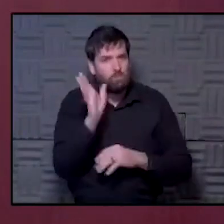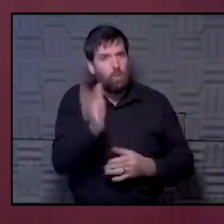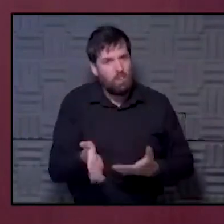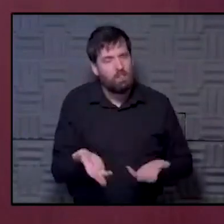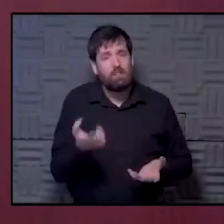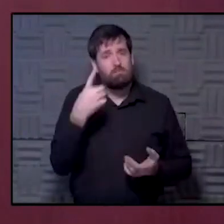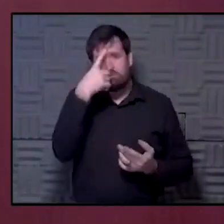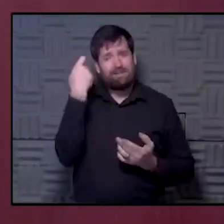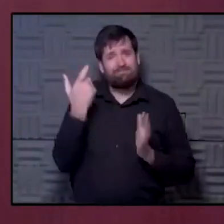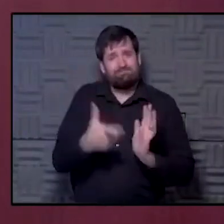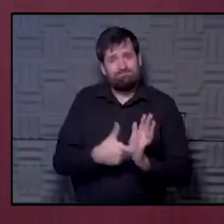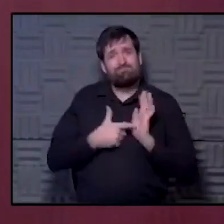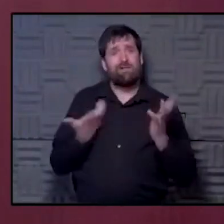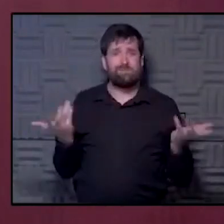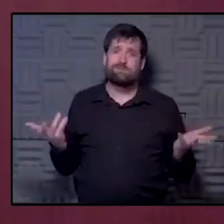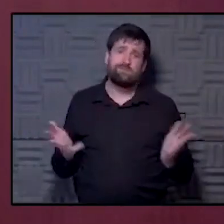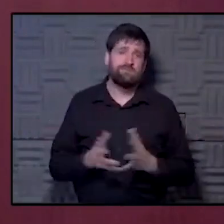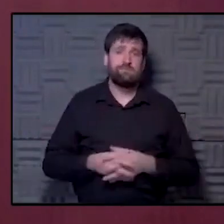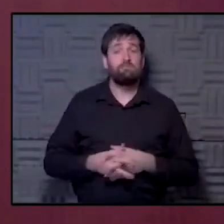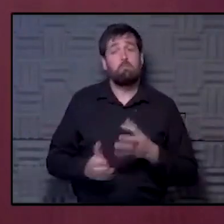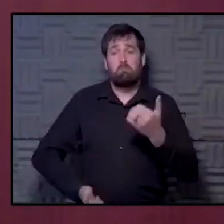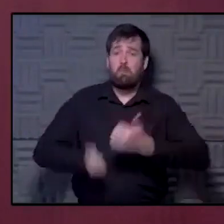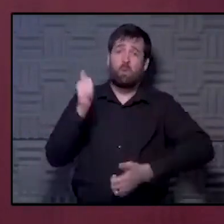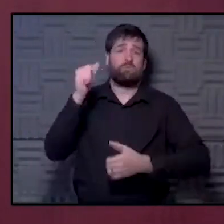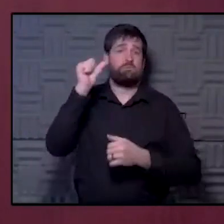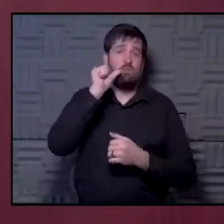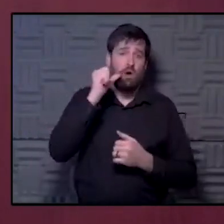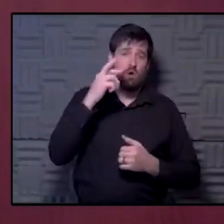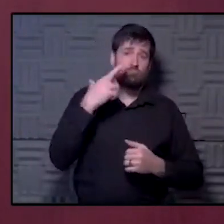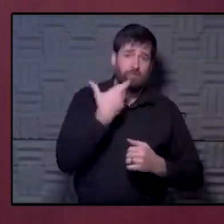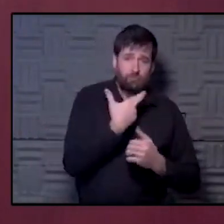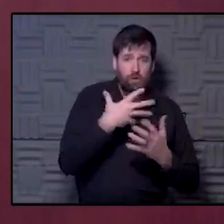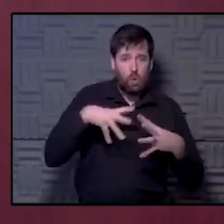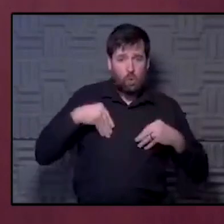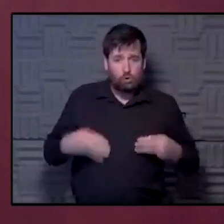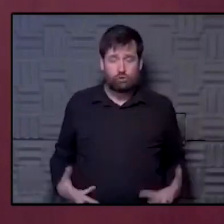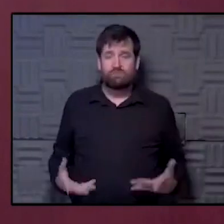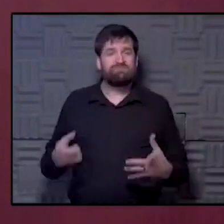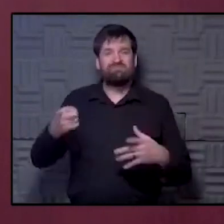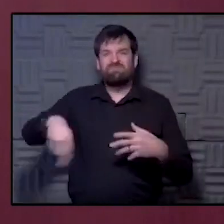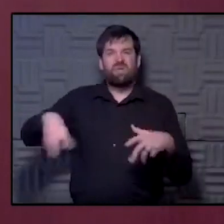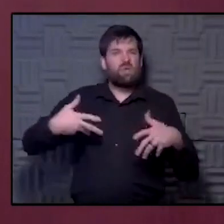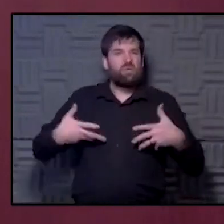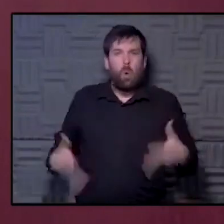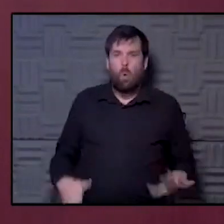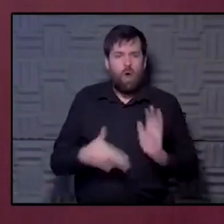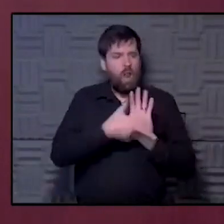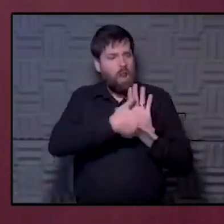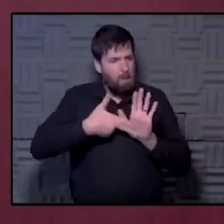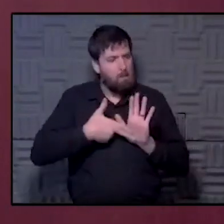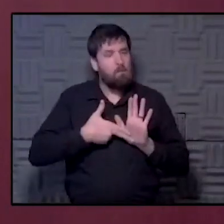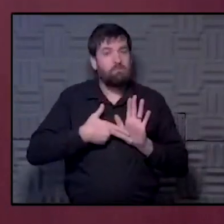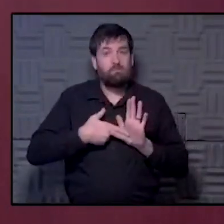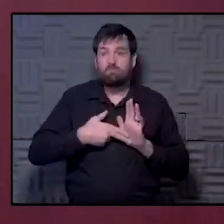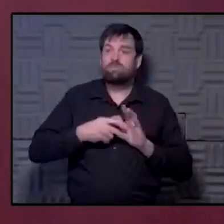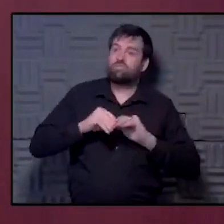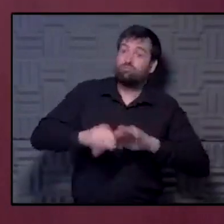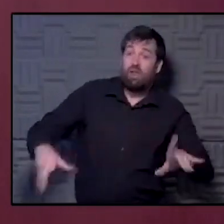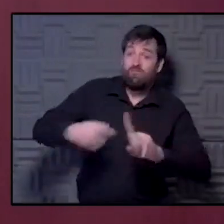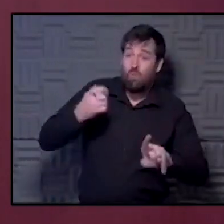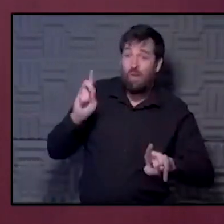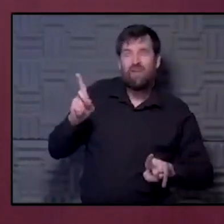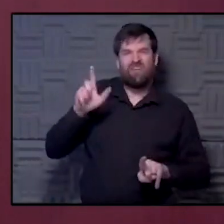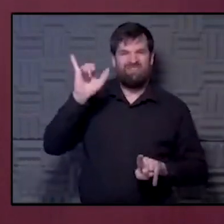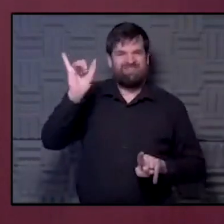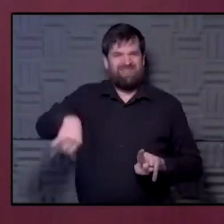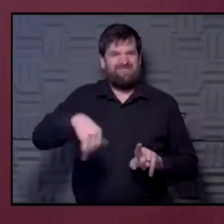and that actually, for the majority of the bar and restaurant owners, collectively, they do not want to be known as a source of spread. So the